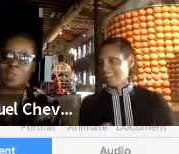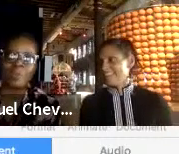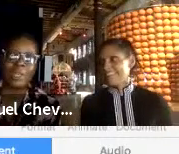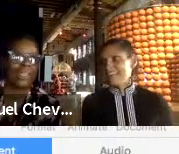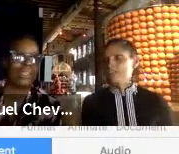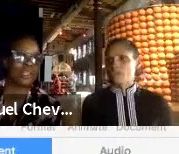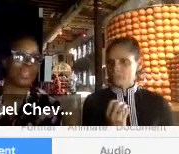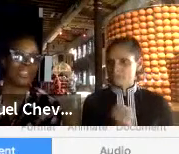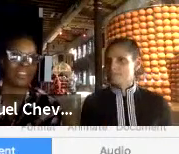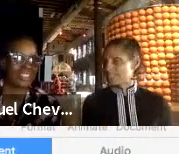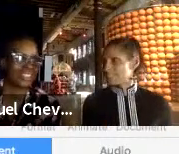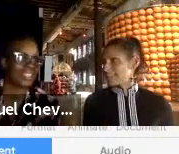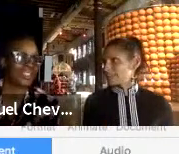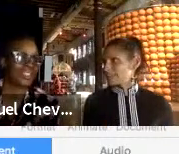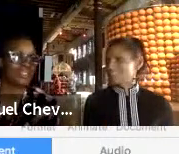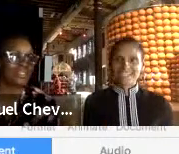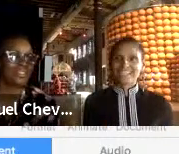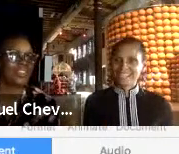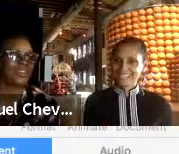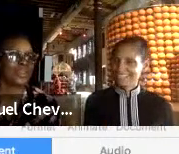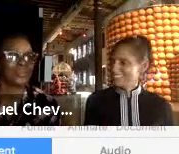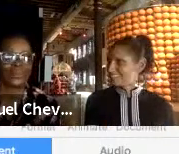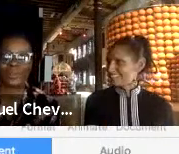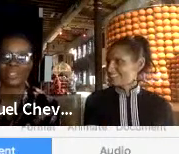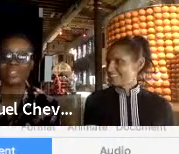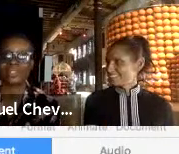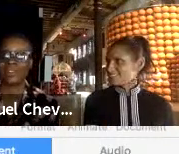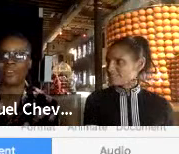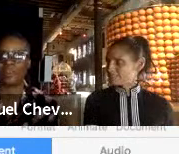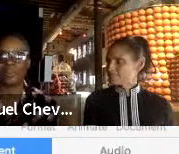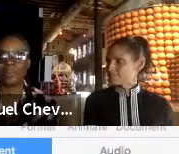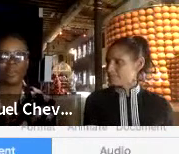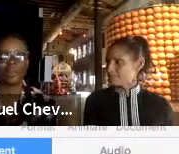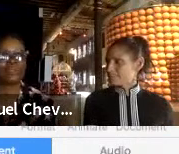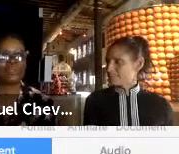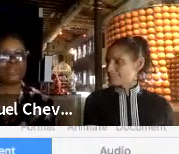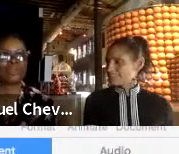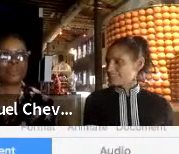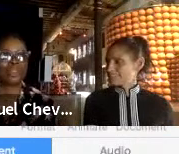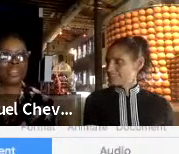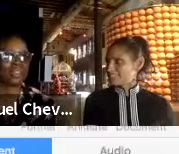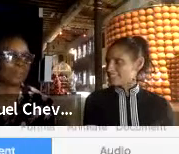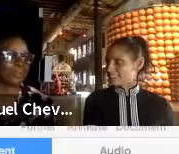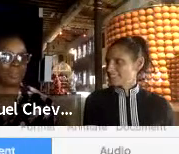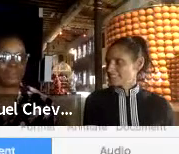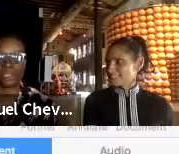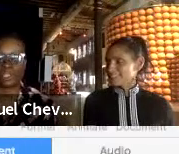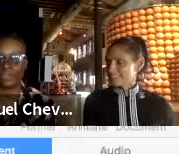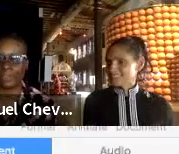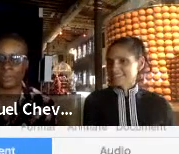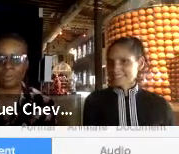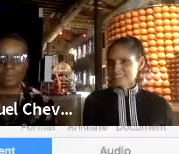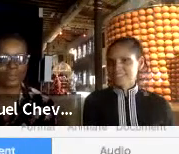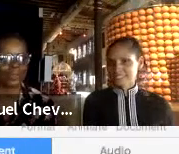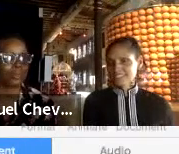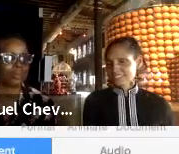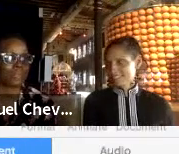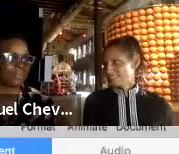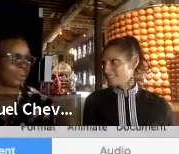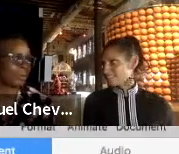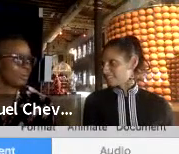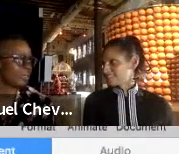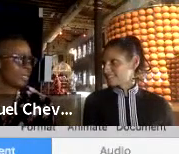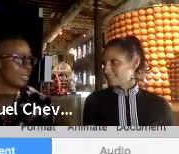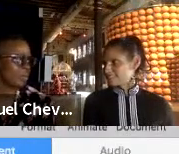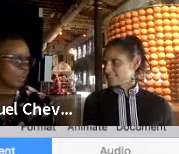everything and then we'll being artist centered, you know, and focused on supporting and helping them achieve their own personal